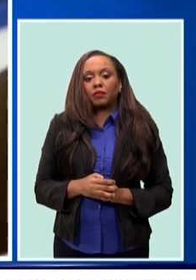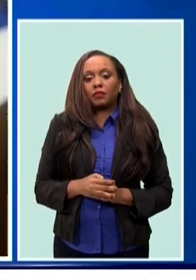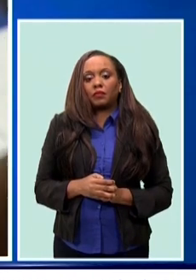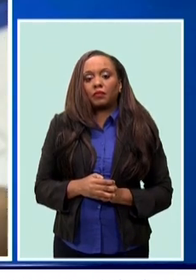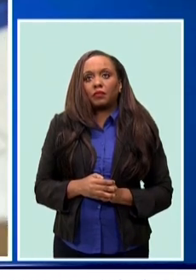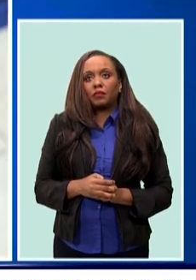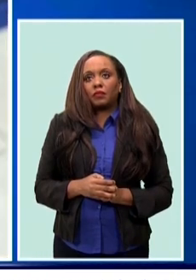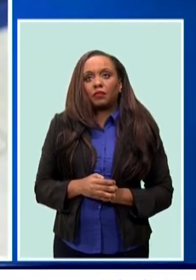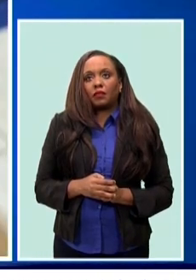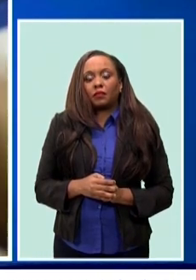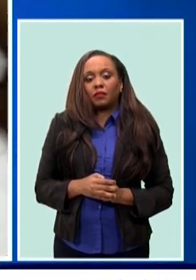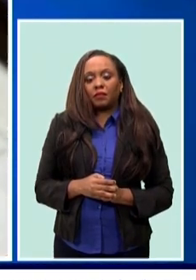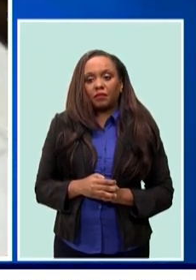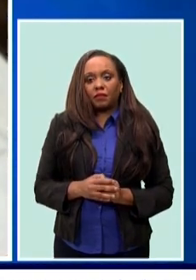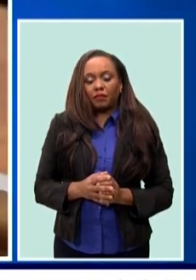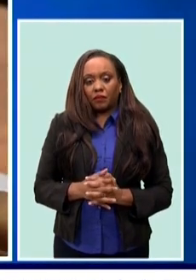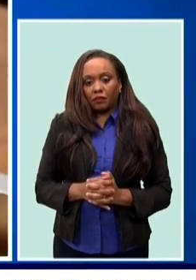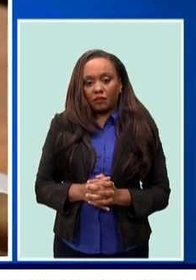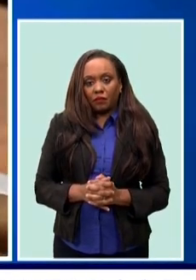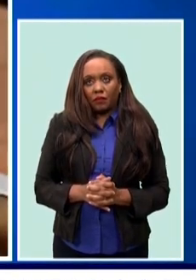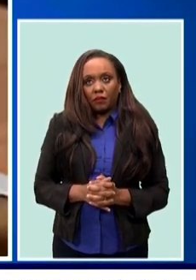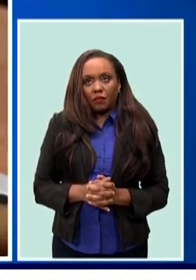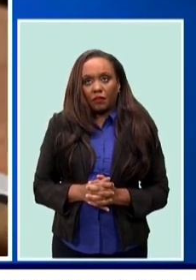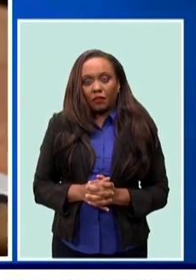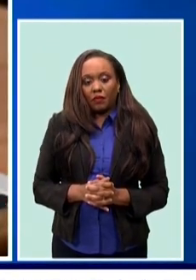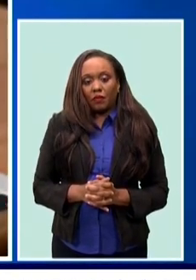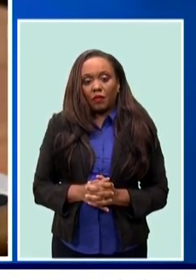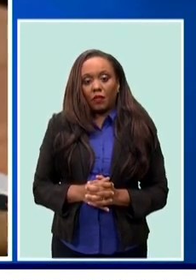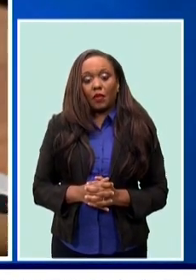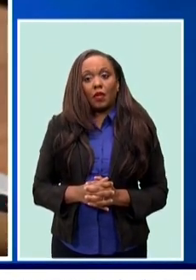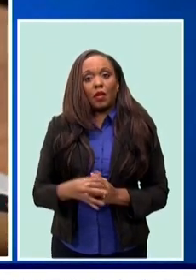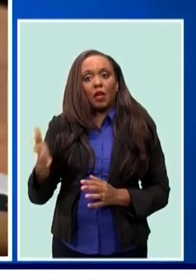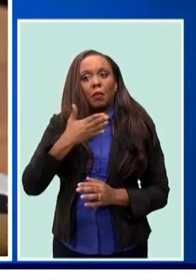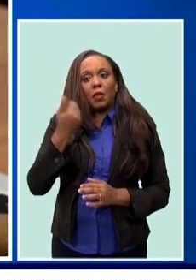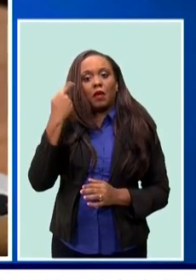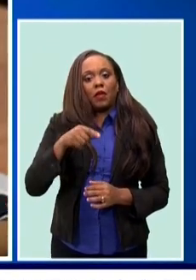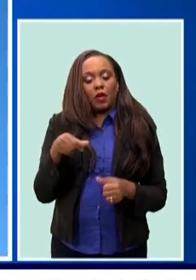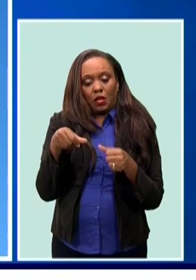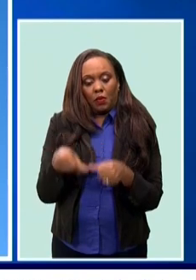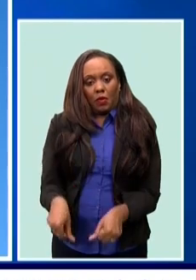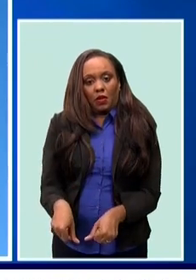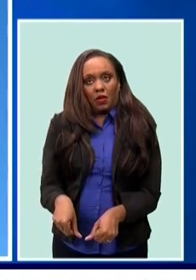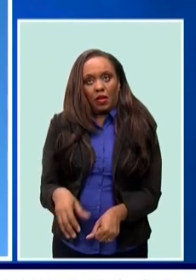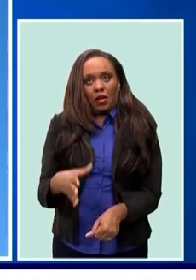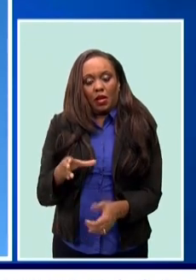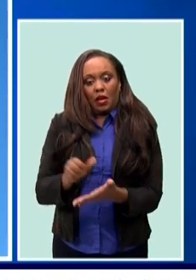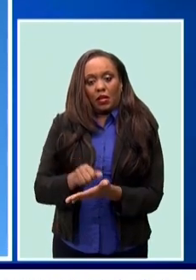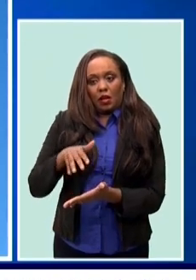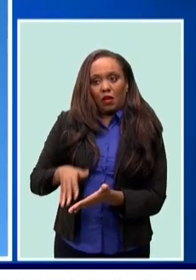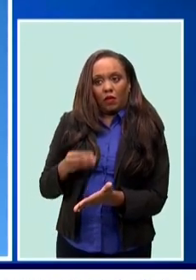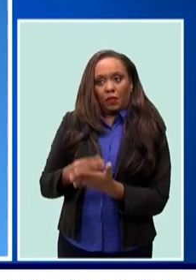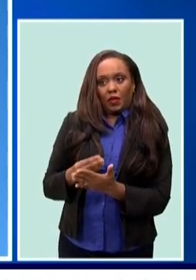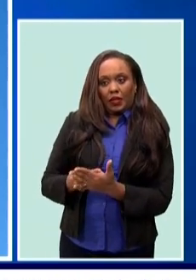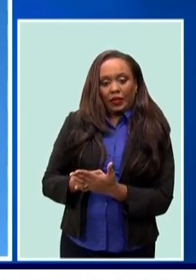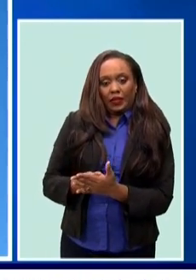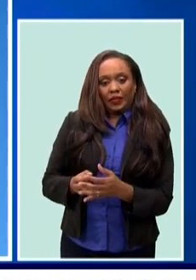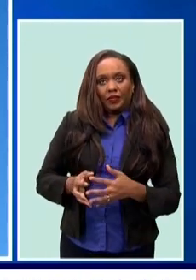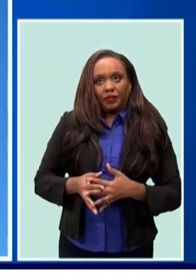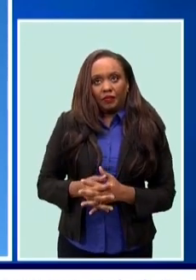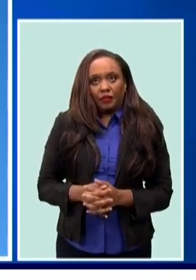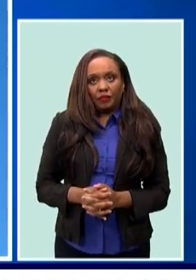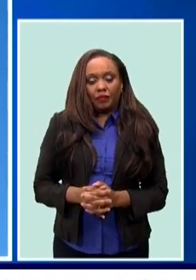or cash is out your Bitcoin whether on spot, a digital equivalent making it more convenient for you to process deposits will produce what he to your... says is a quantum leap in both